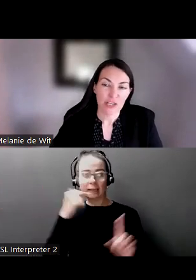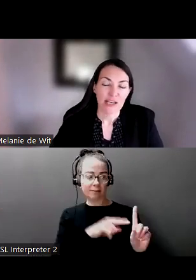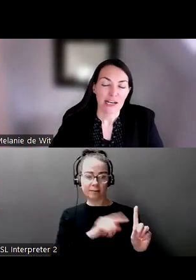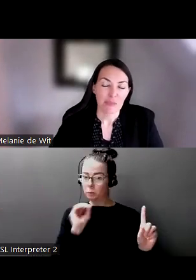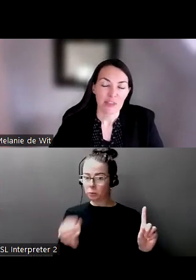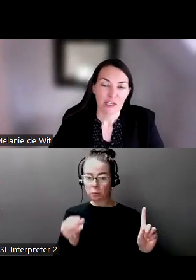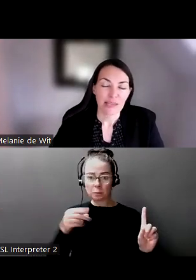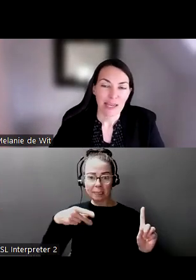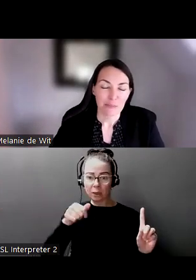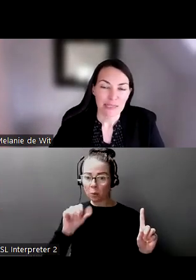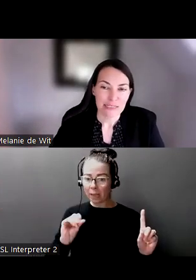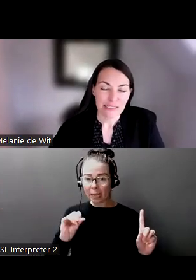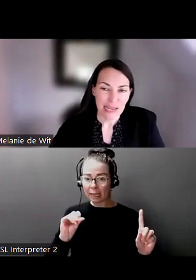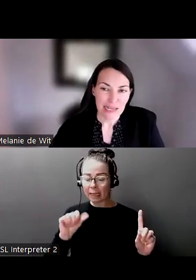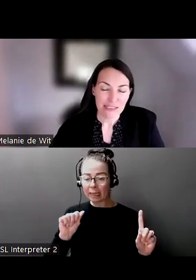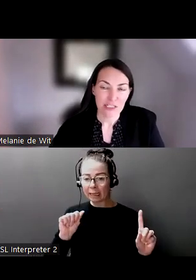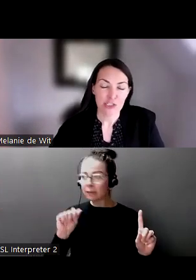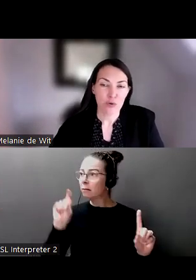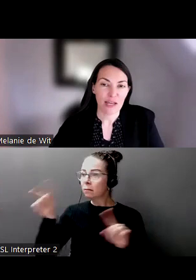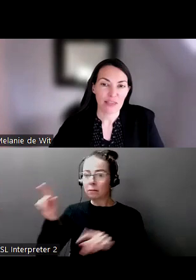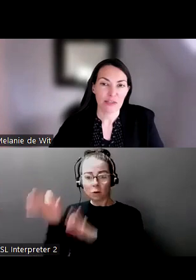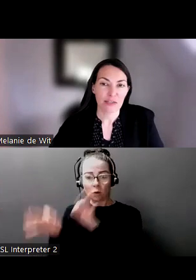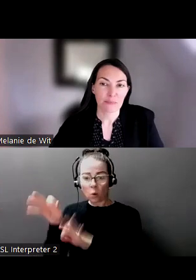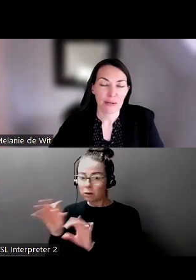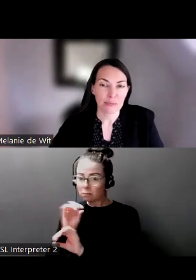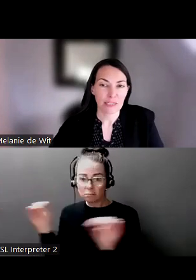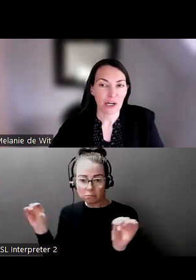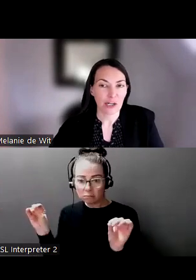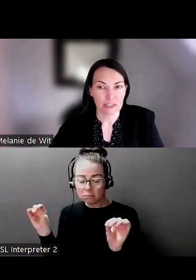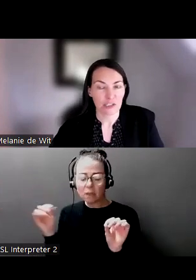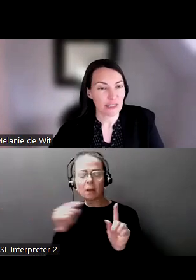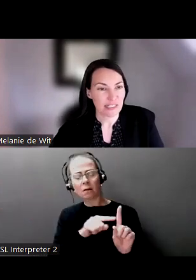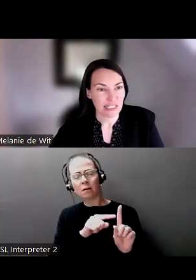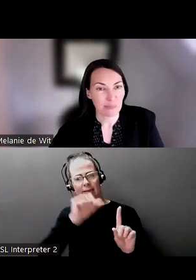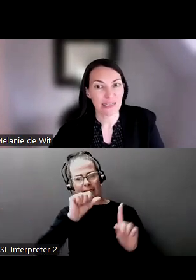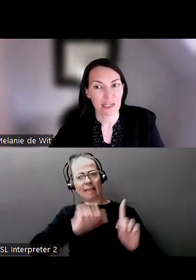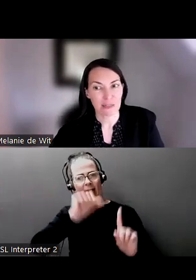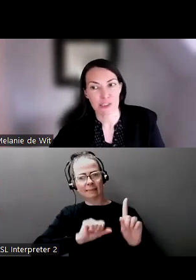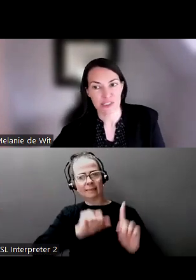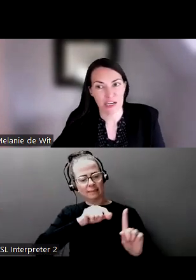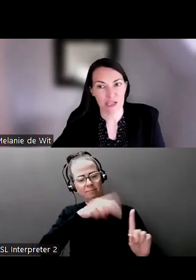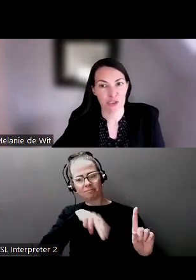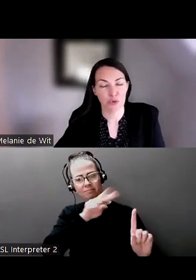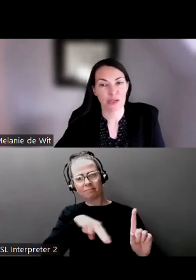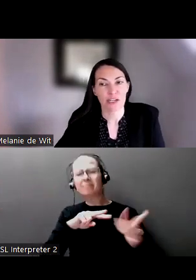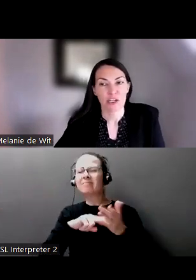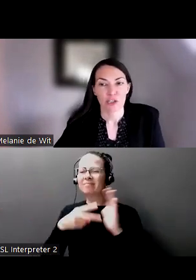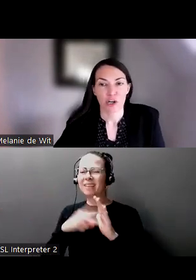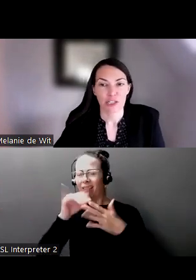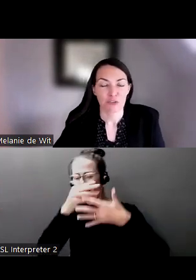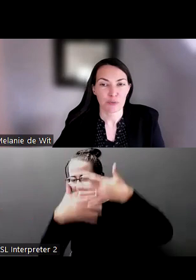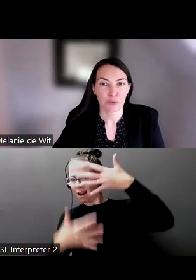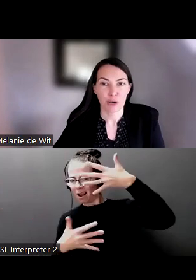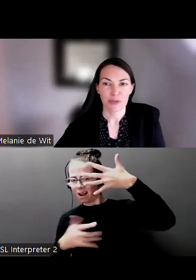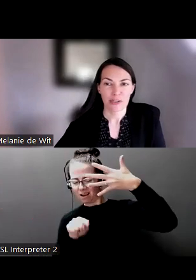court, then you can be assessed so that the public guardian and trustee becomes your statutory